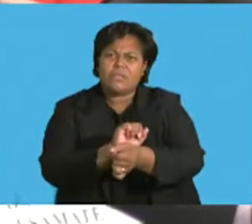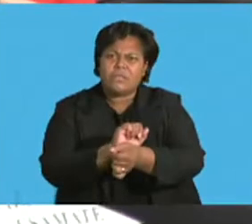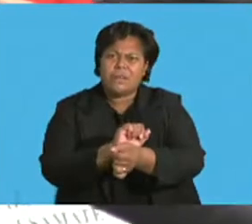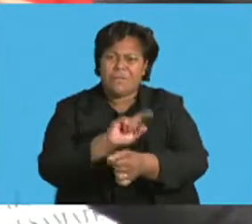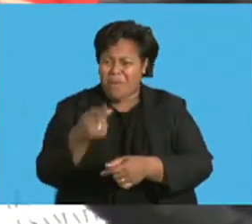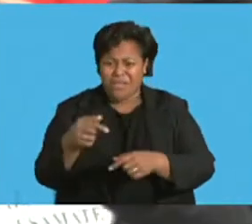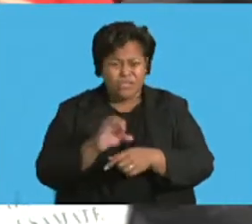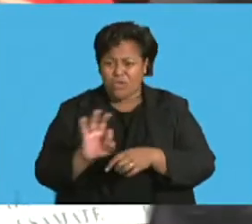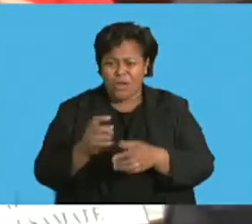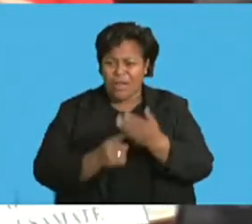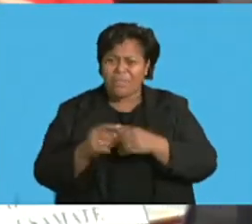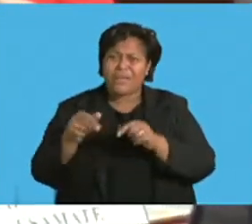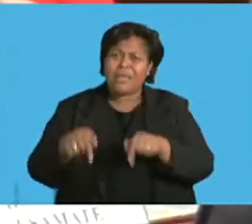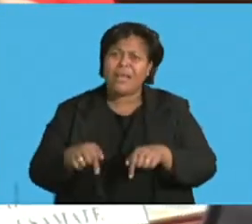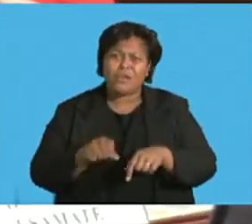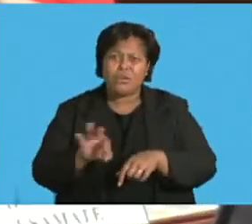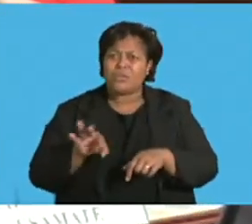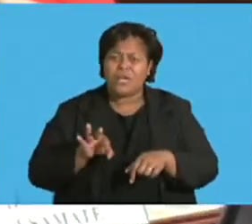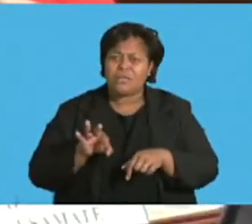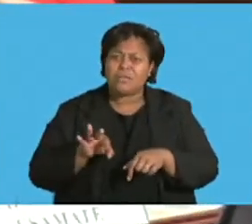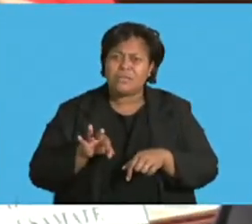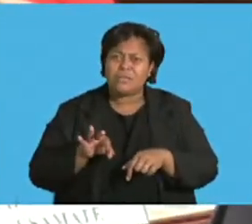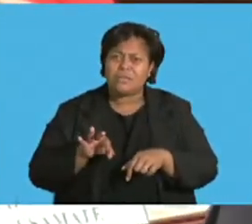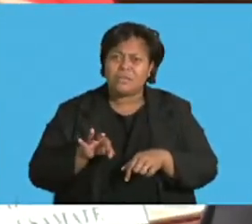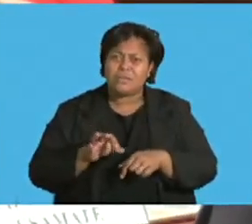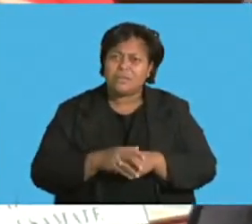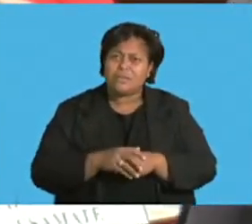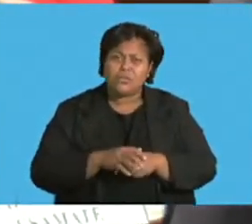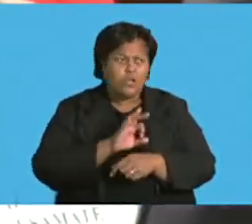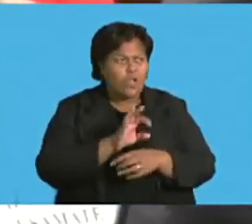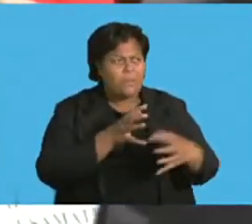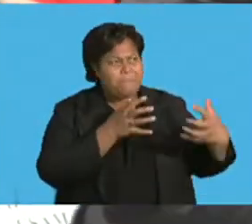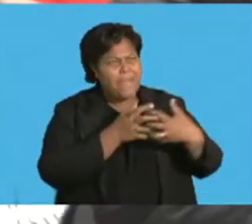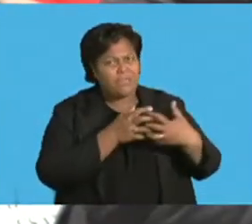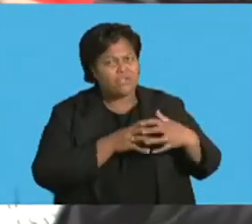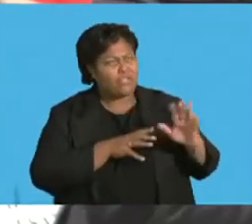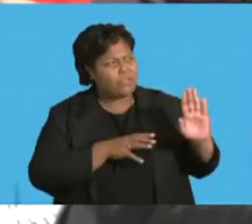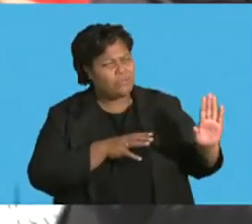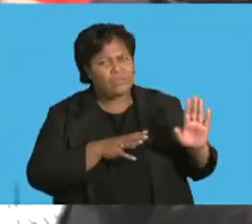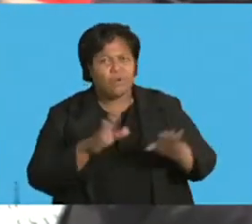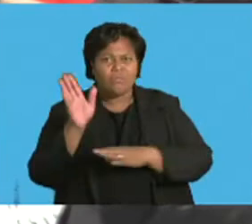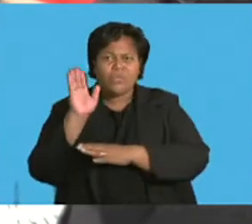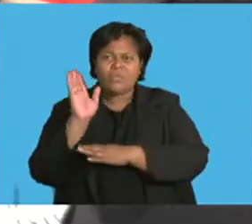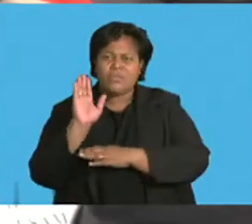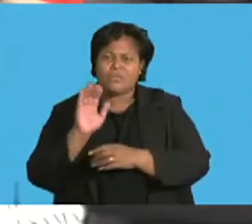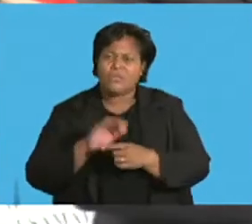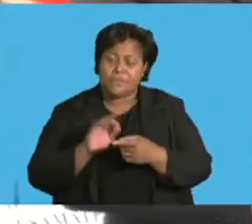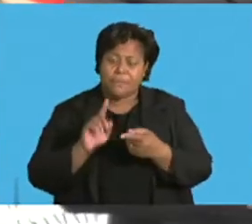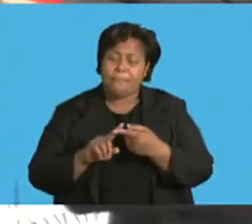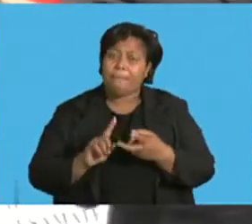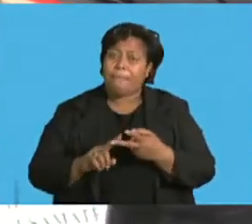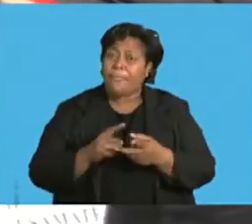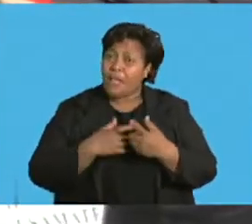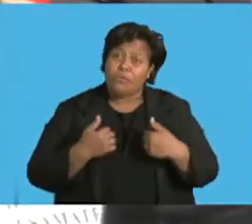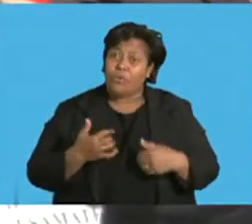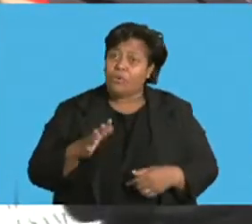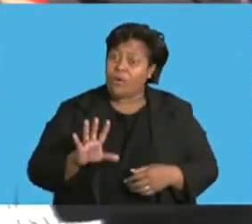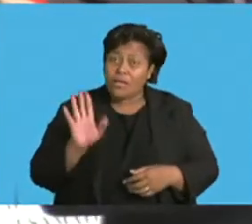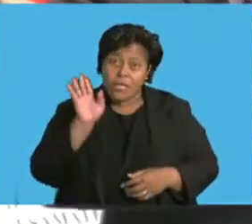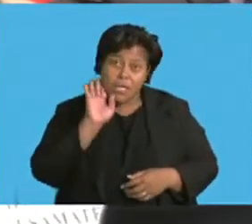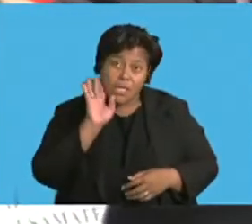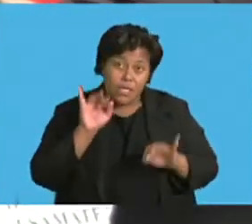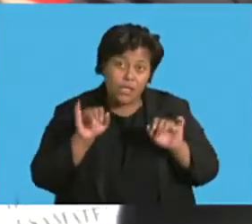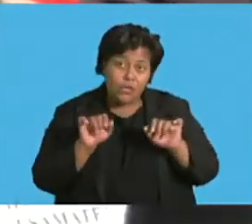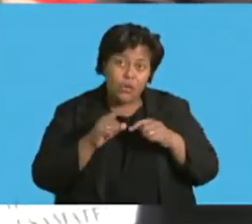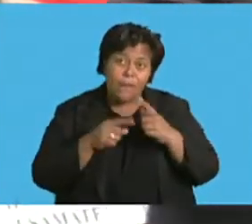case, so it's completely irrelevant. Mr. Speaker, sir, we have, of course, heard the issue about Honourable